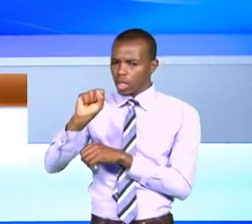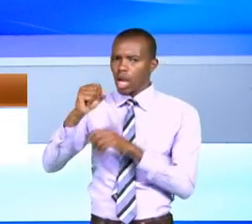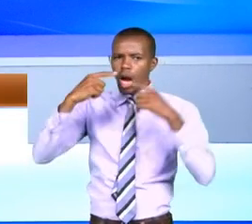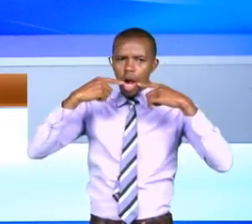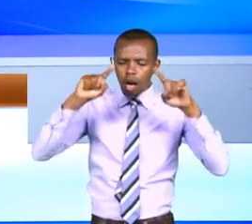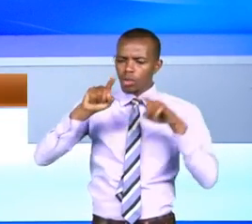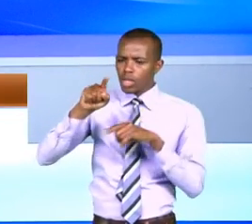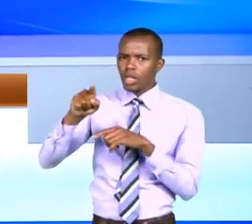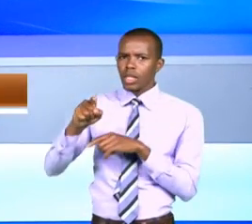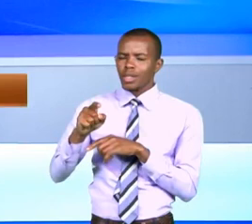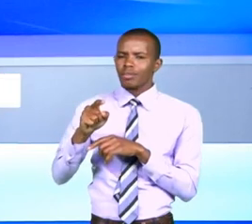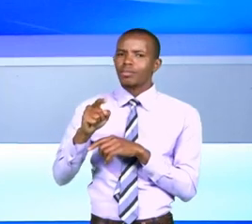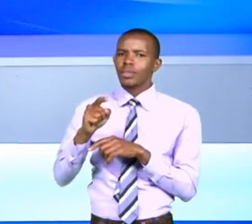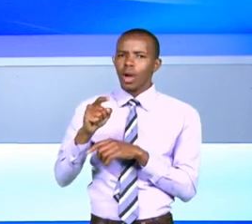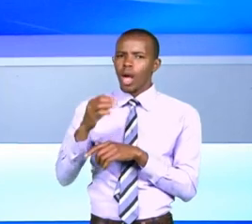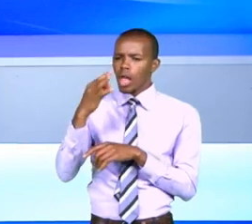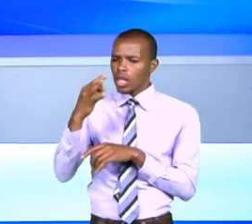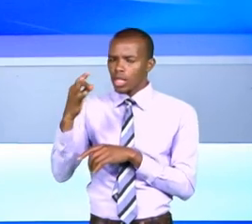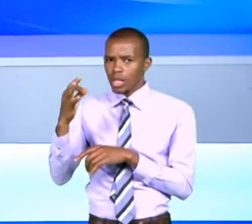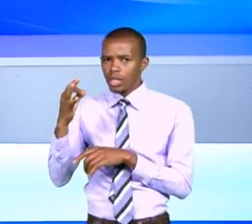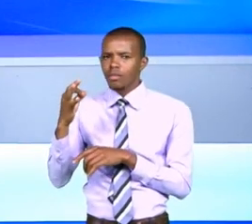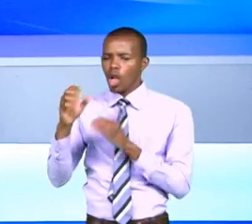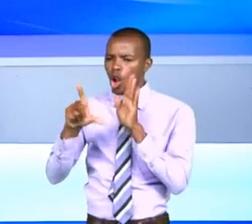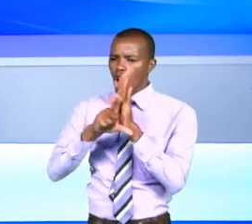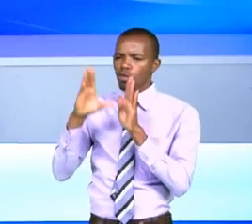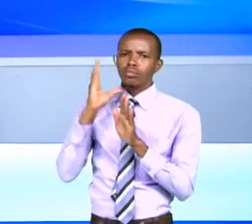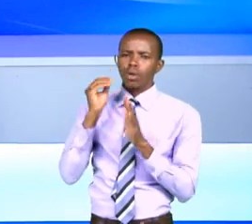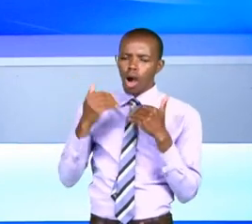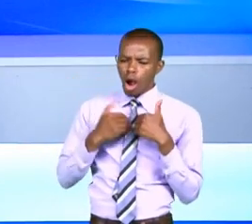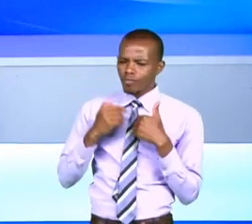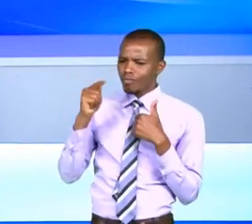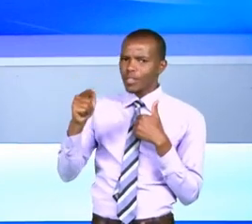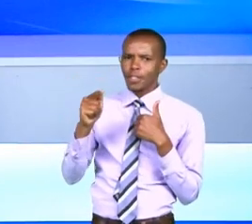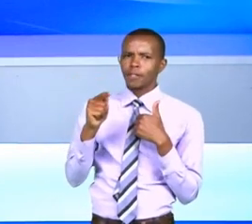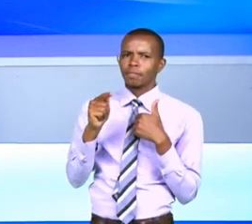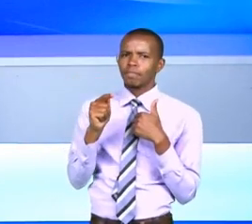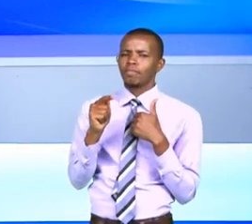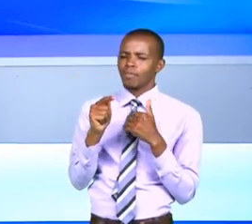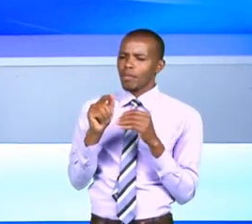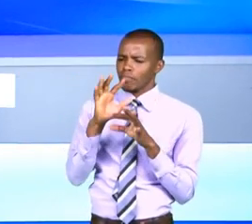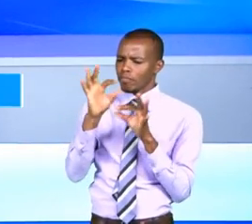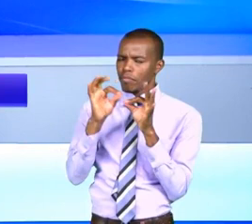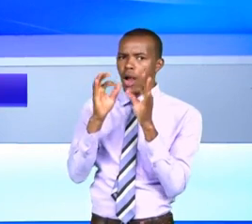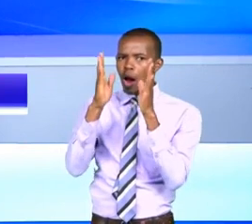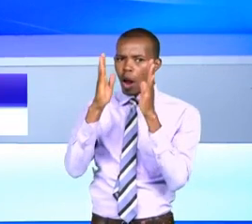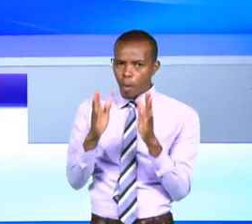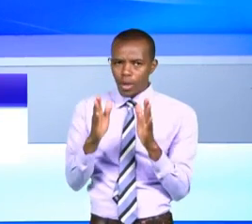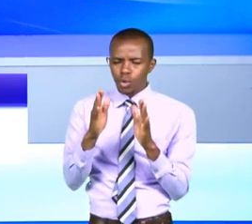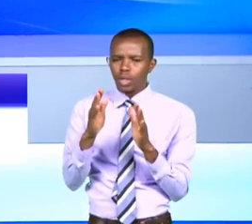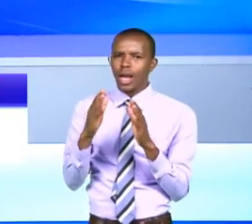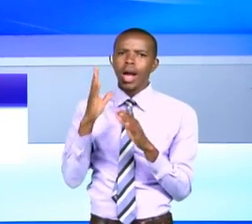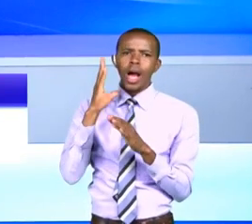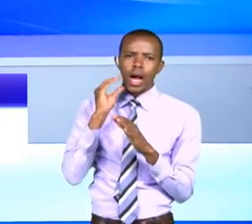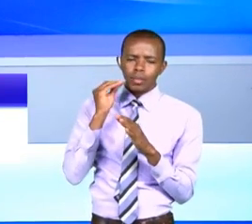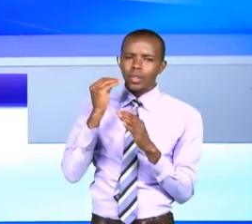Ouko, who has 33 years of experience in the field of law, is considered as an insider as he has seen both the good and the dark side